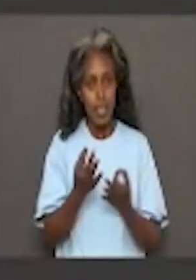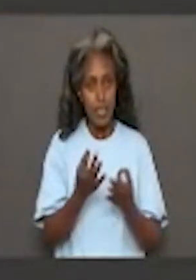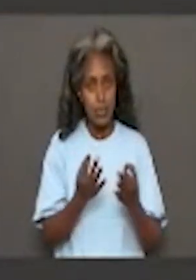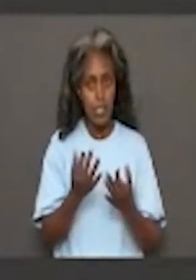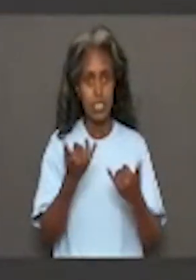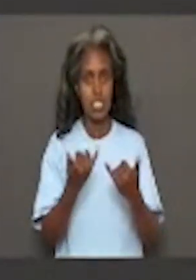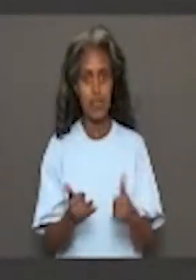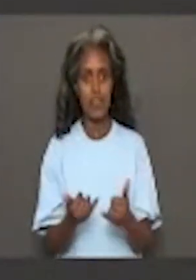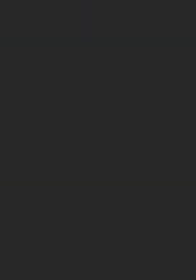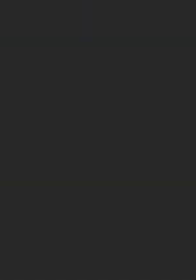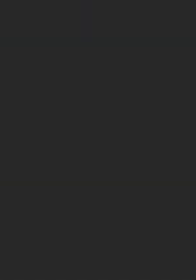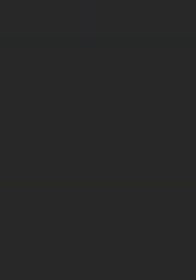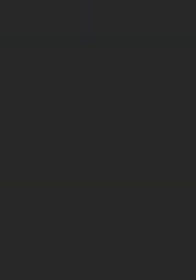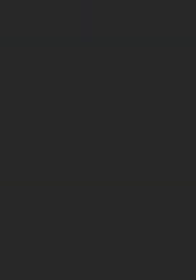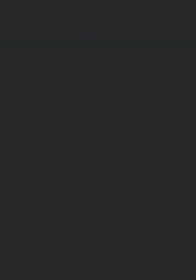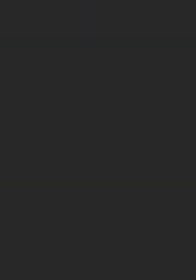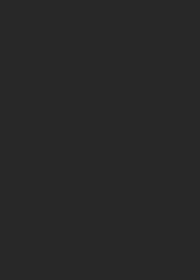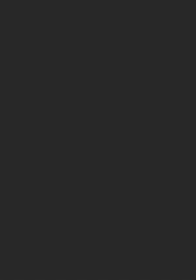Express the fractions